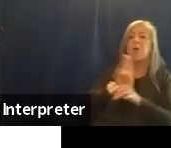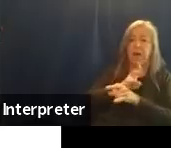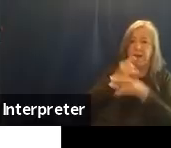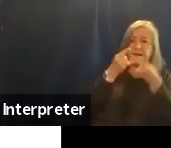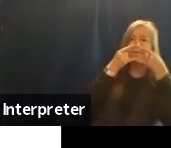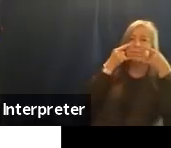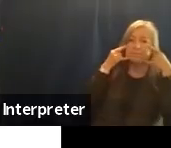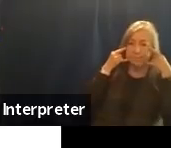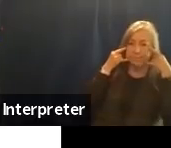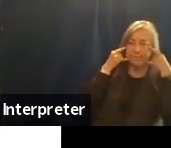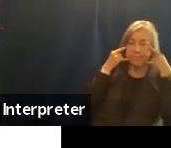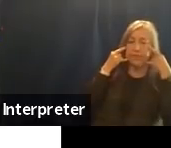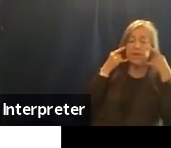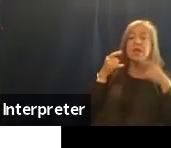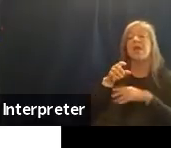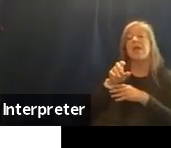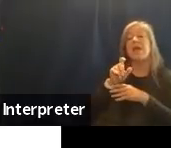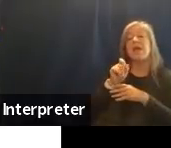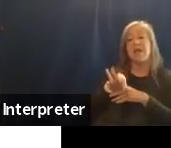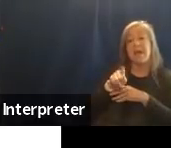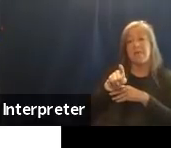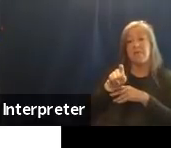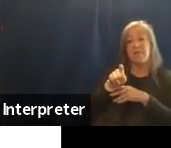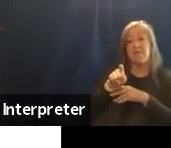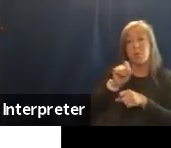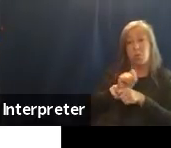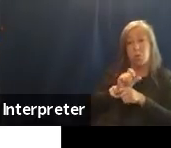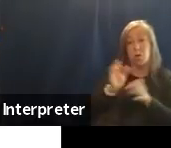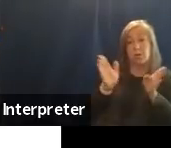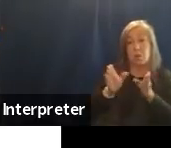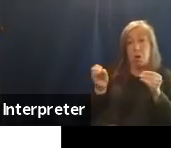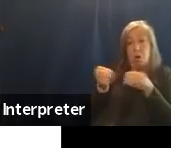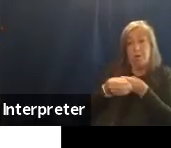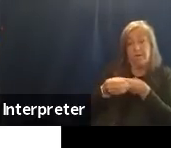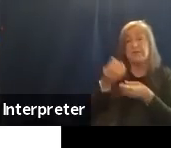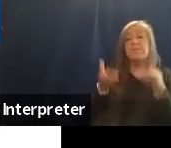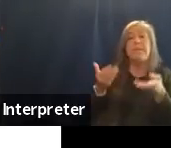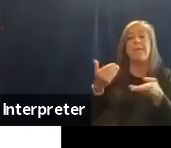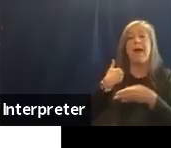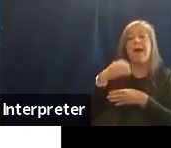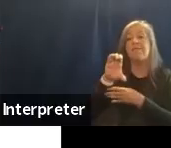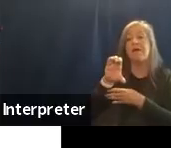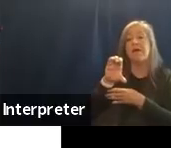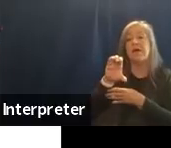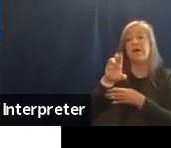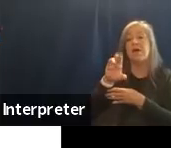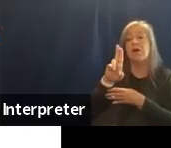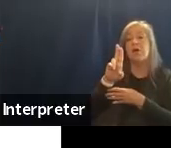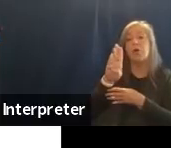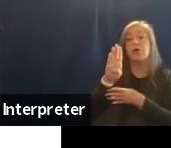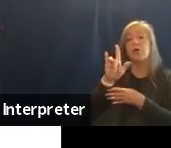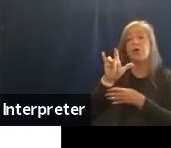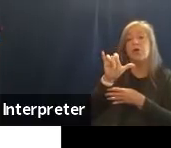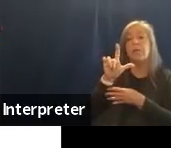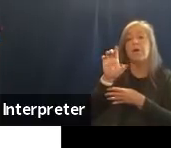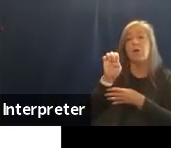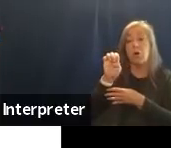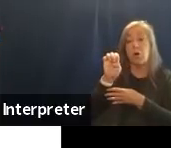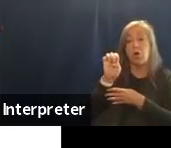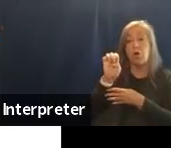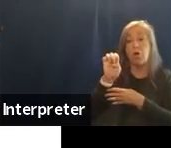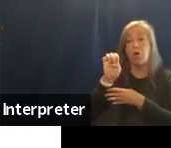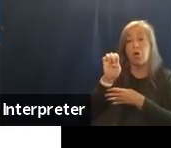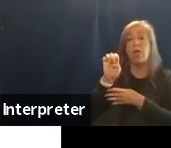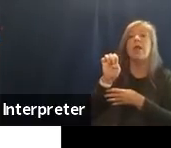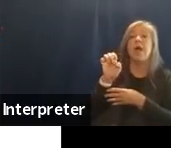more admin, if your cubicle has four walls and a door opening, when you're inside that cubicle, you can take your